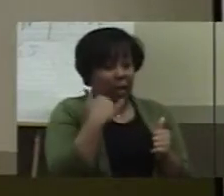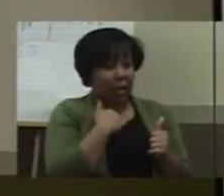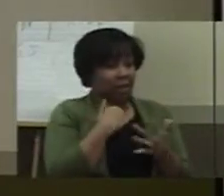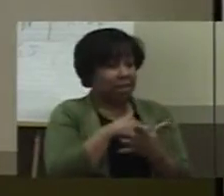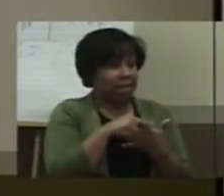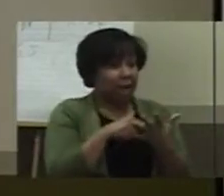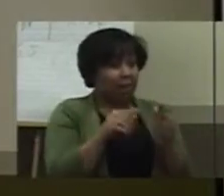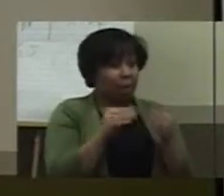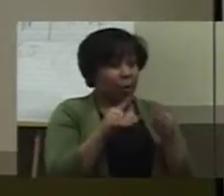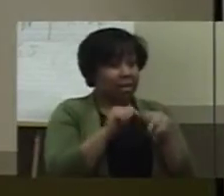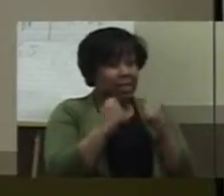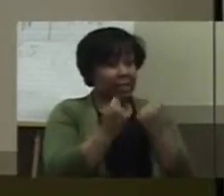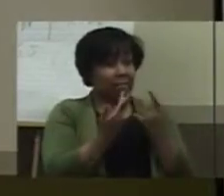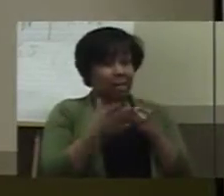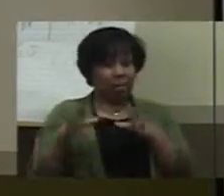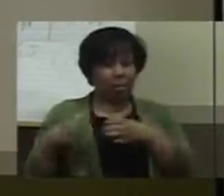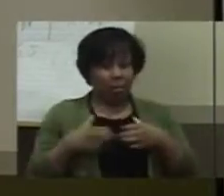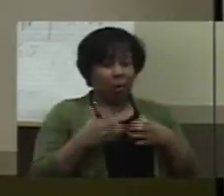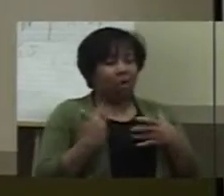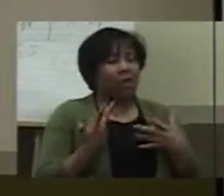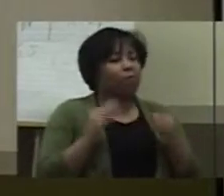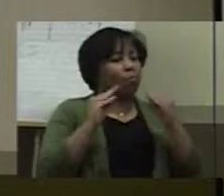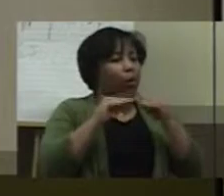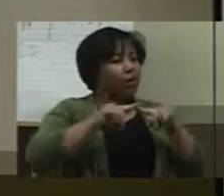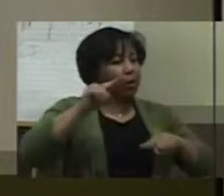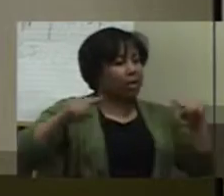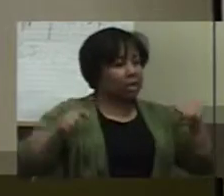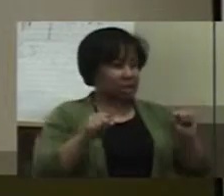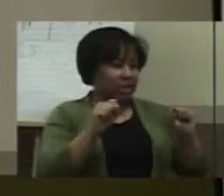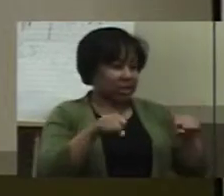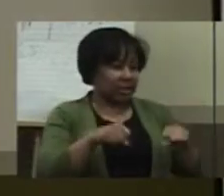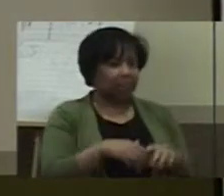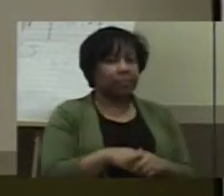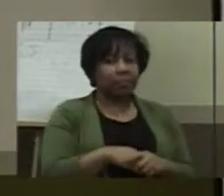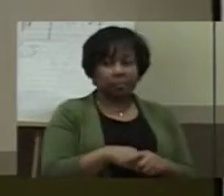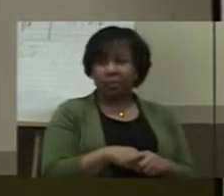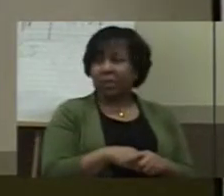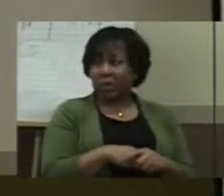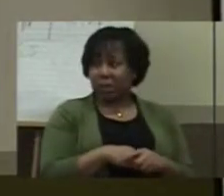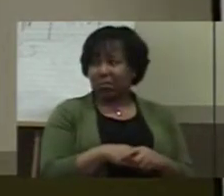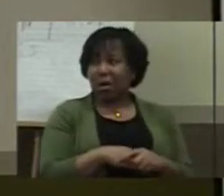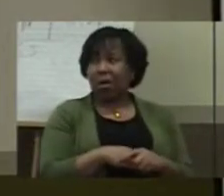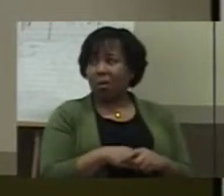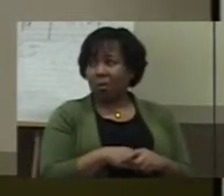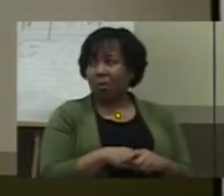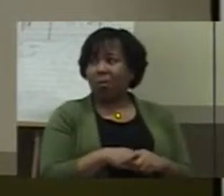had 5 more teams, we might have 5 more variations, okay? So